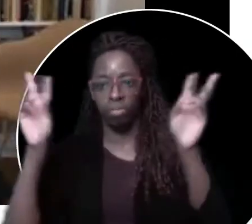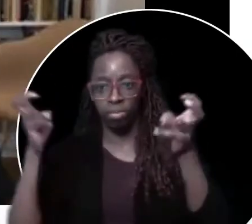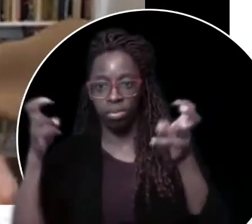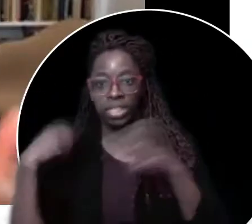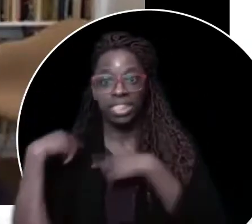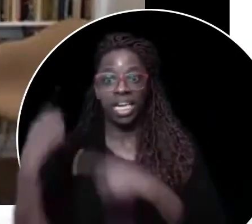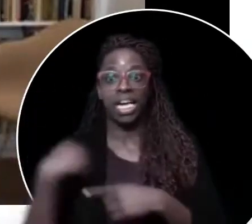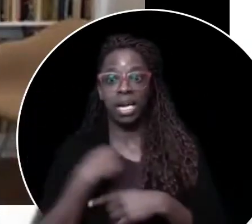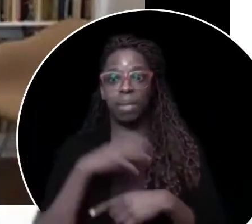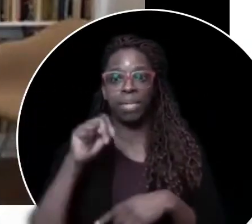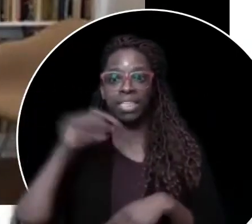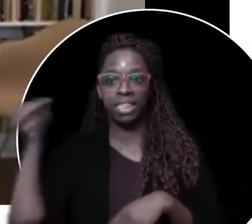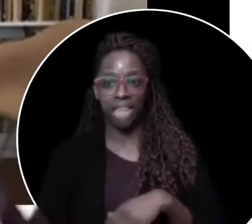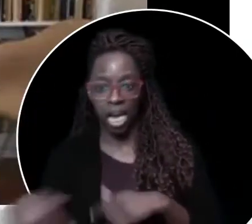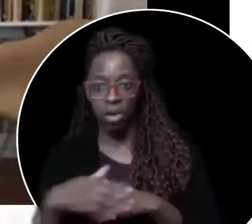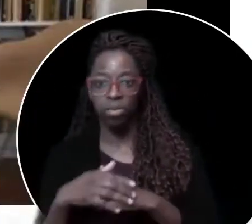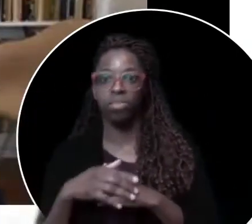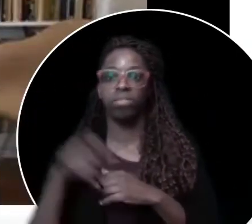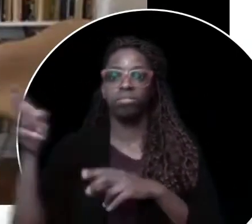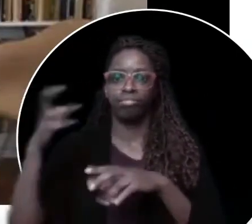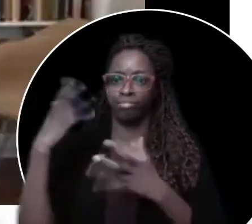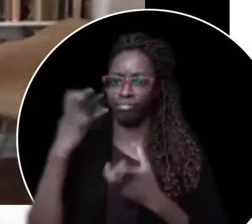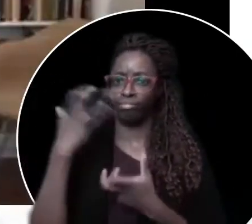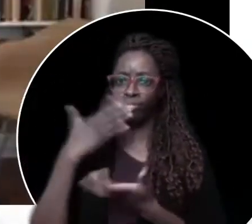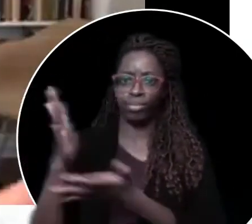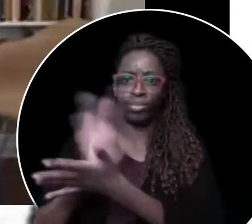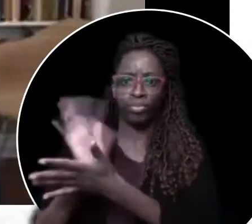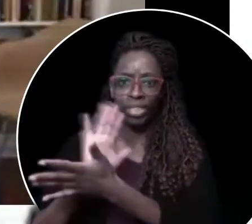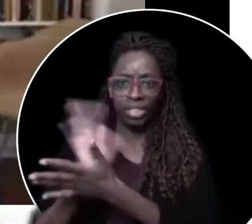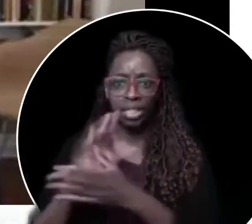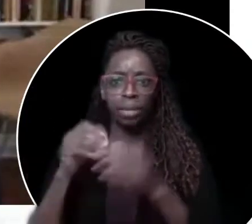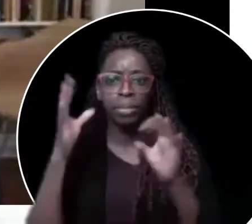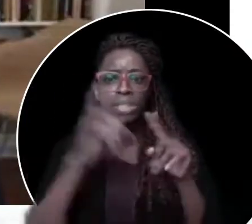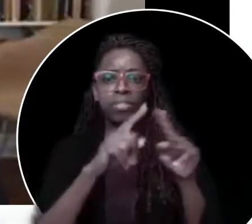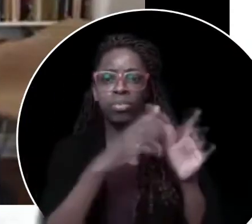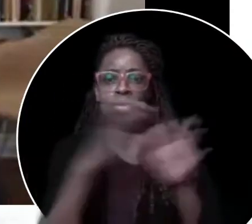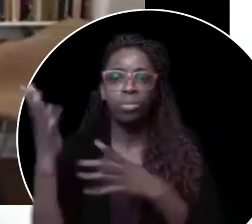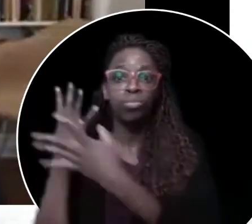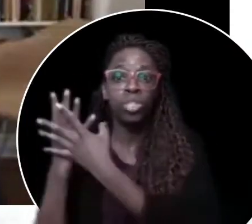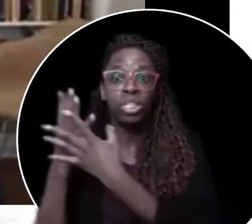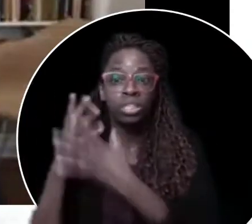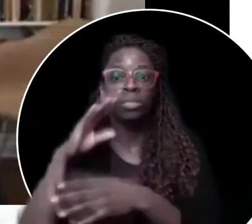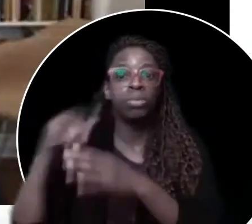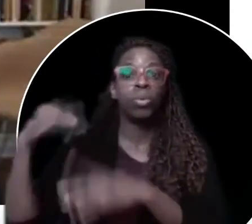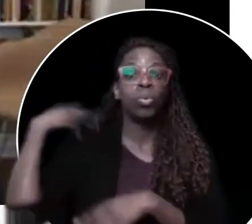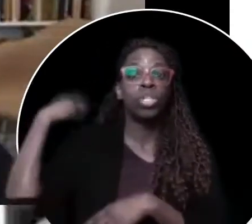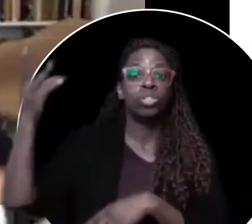created the kind of university, Lorgia, that I think you would be interested in,